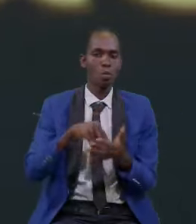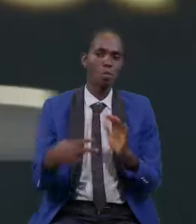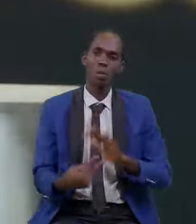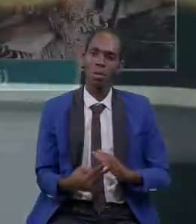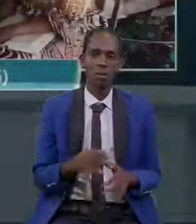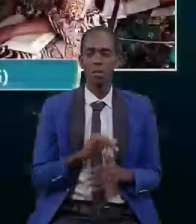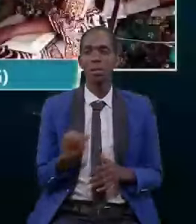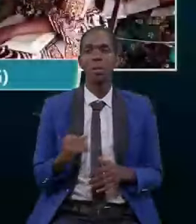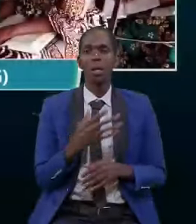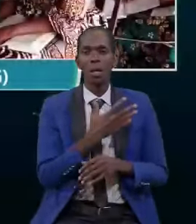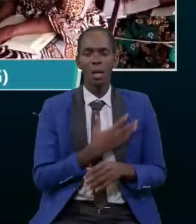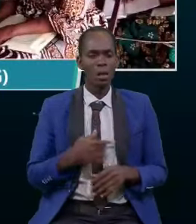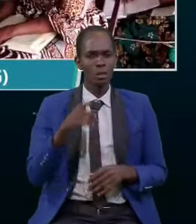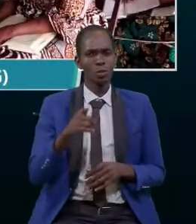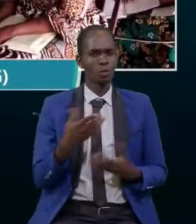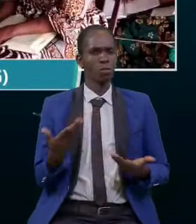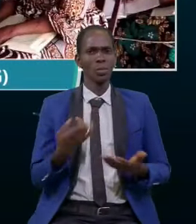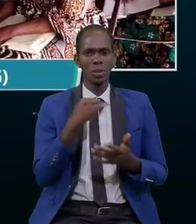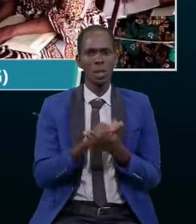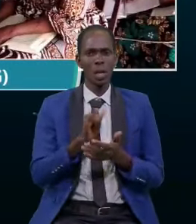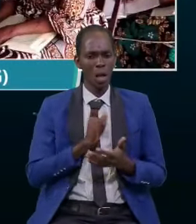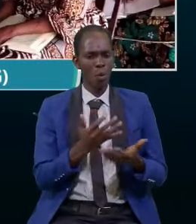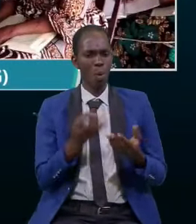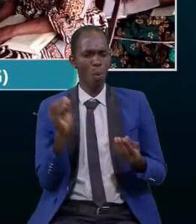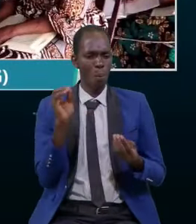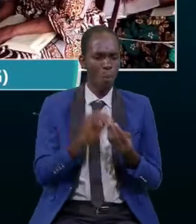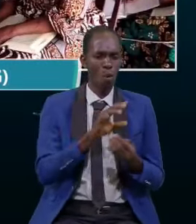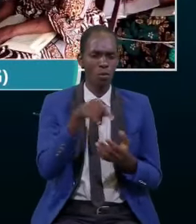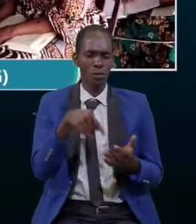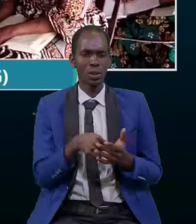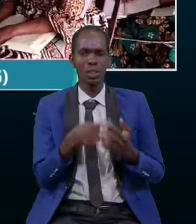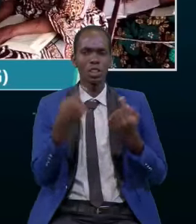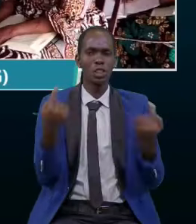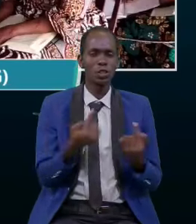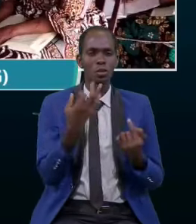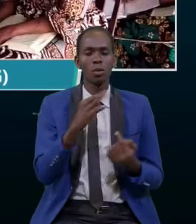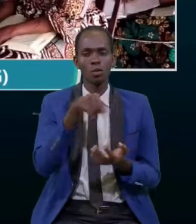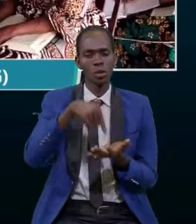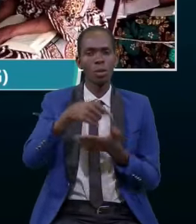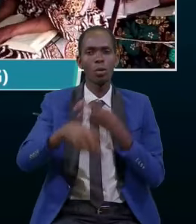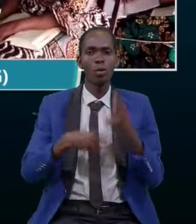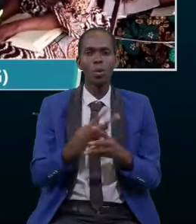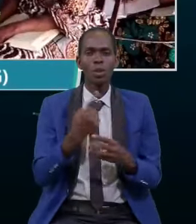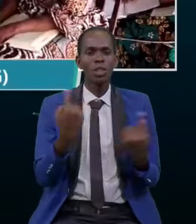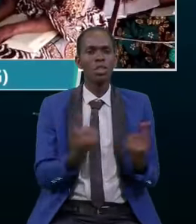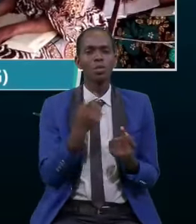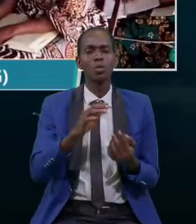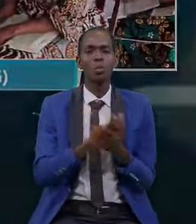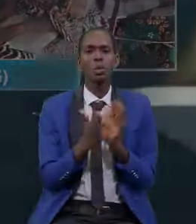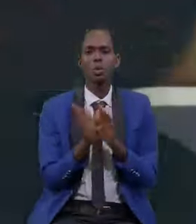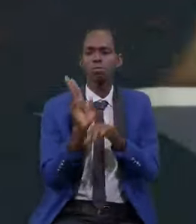more of this, the sins of this world, and the sins you are used to, and you hold on to